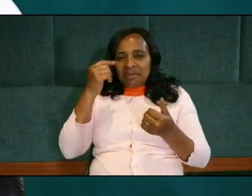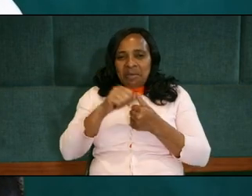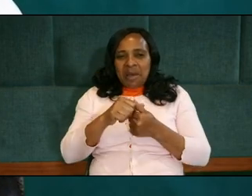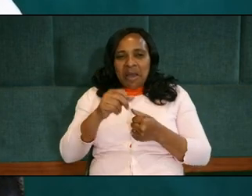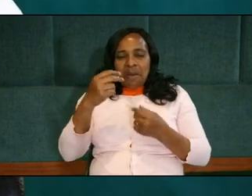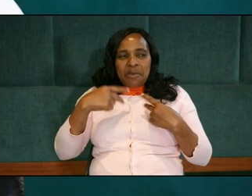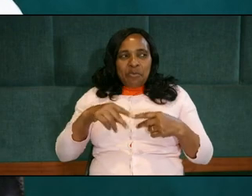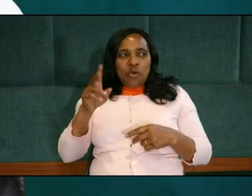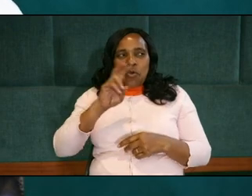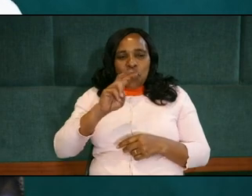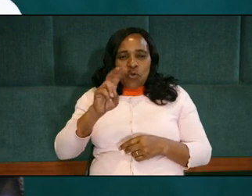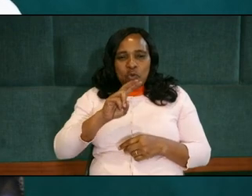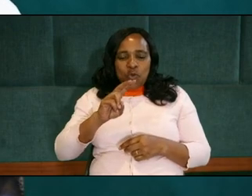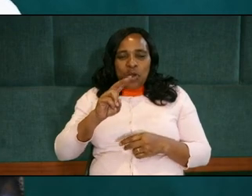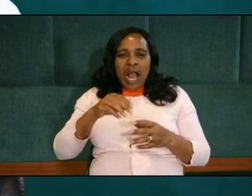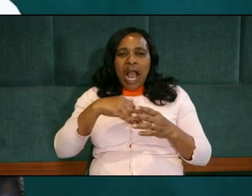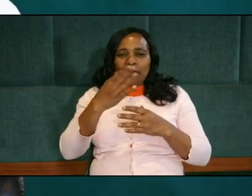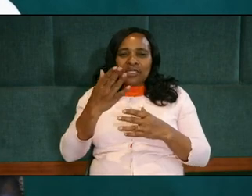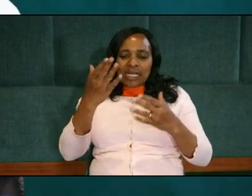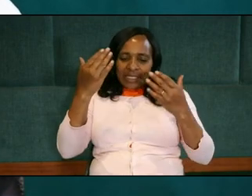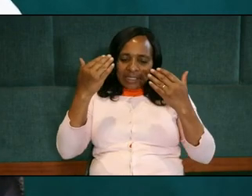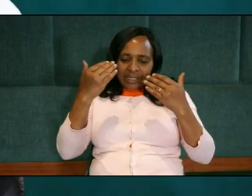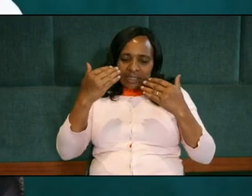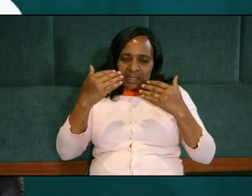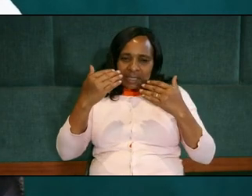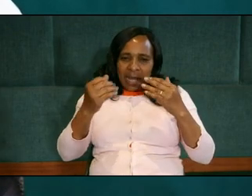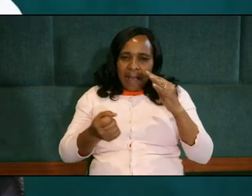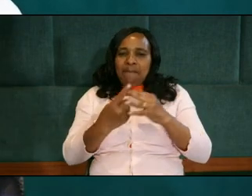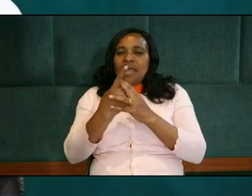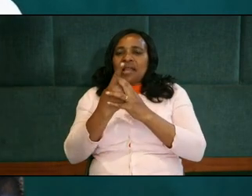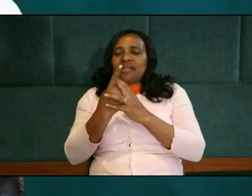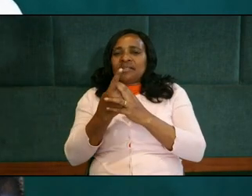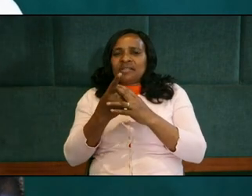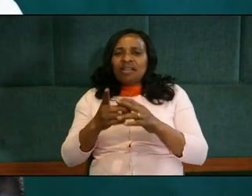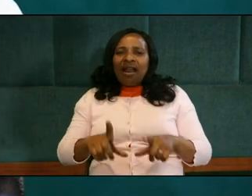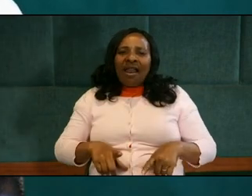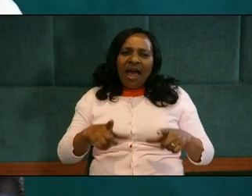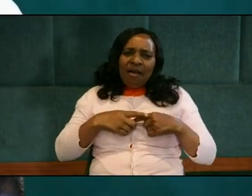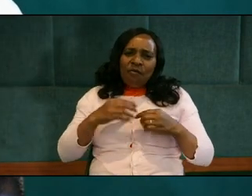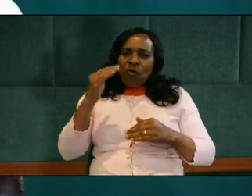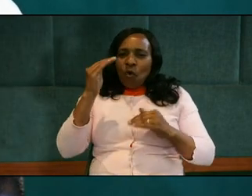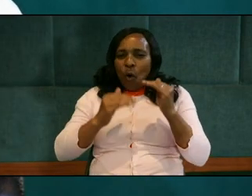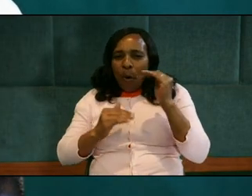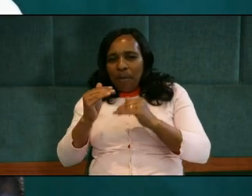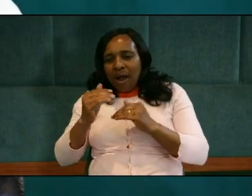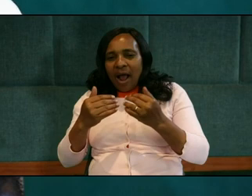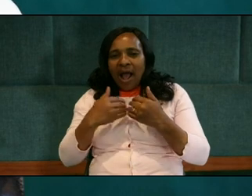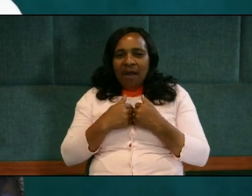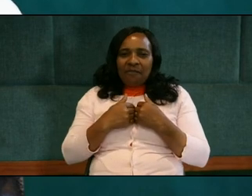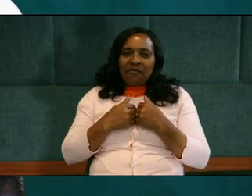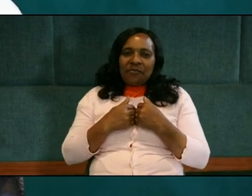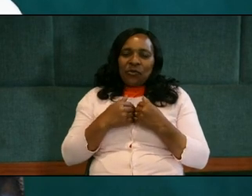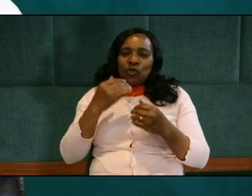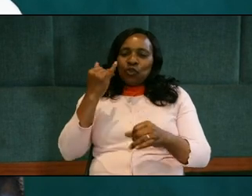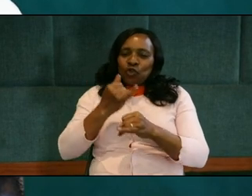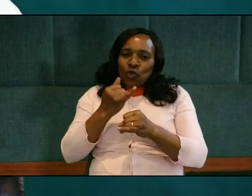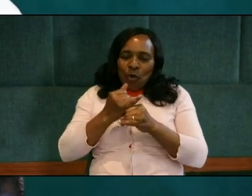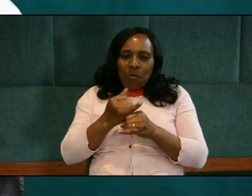at the outward appearance. You know, life is very competitive. I mean, I heard about a job that was